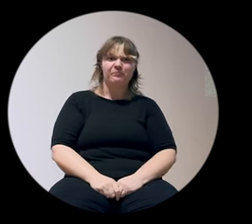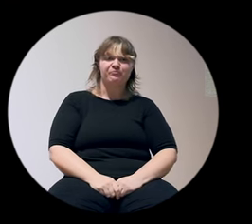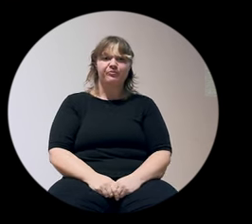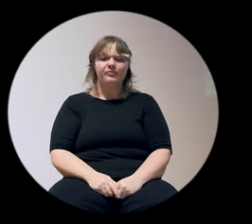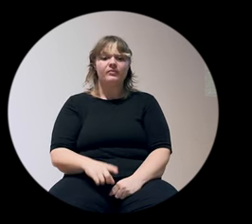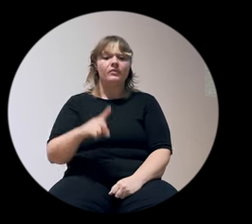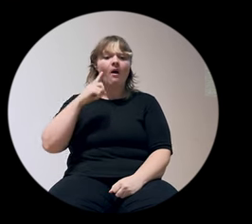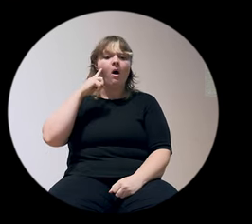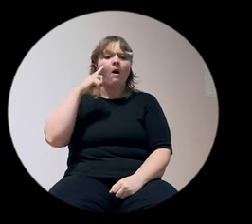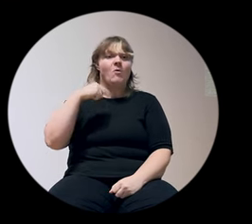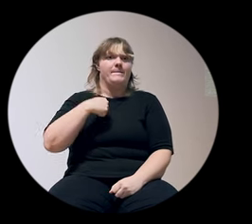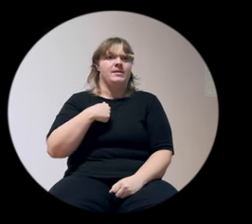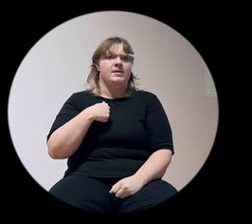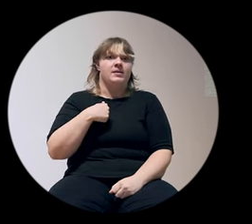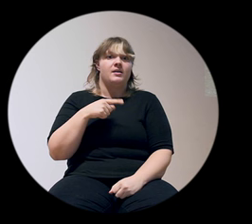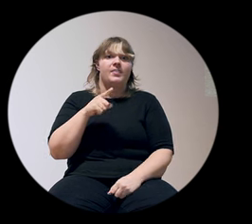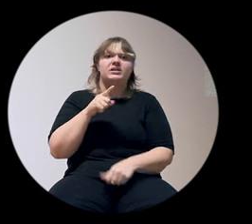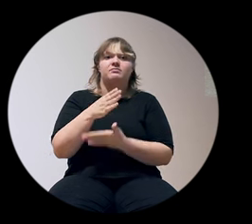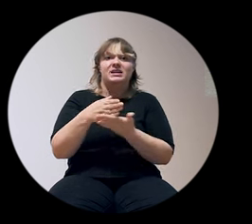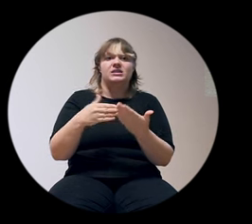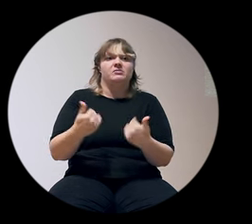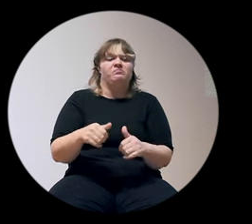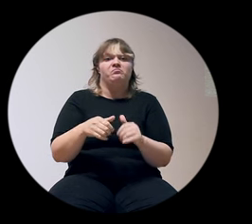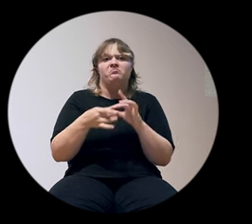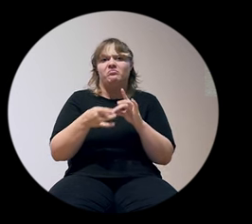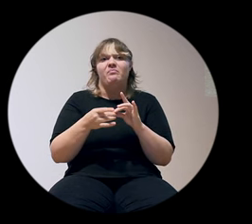for me, this work is about many things.